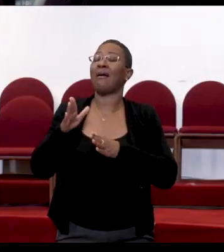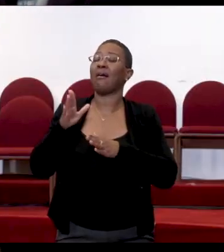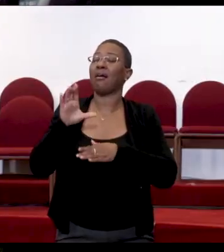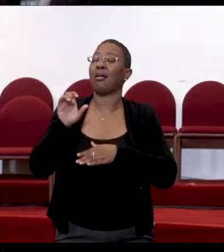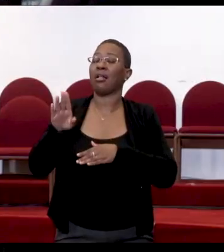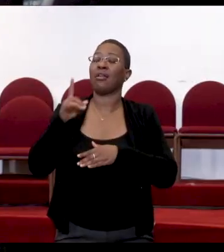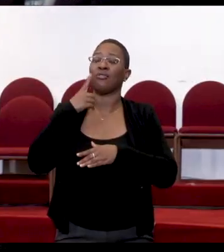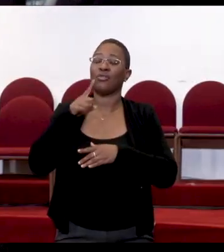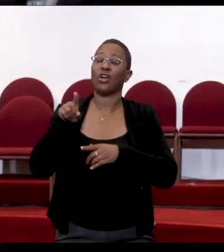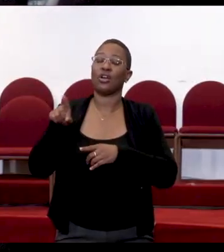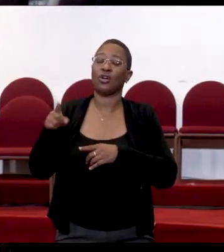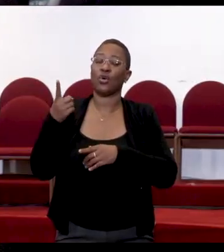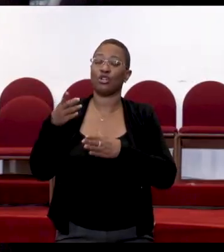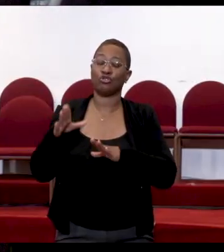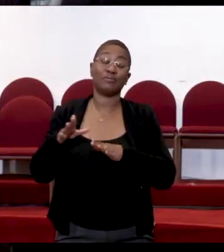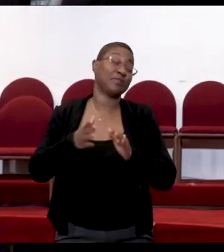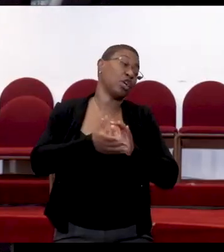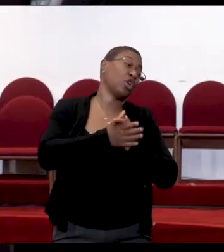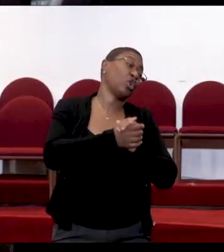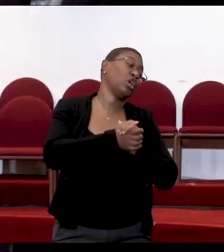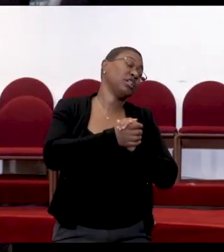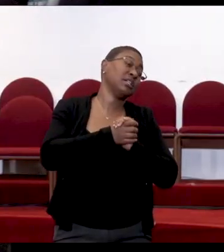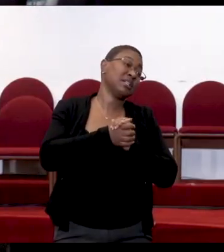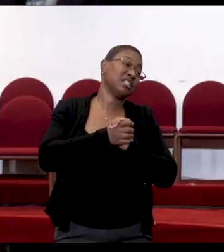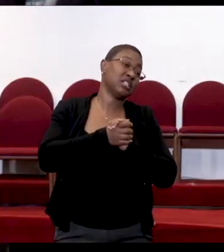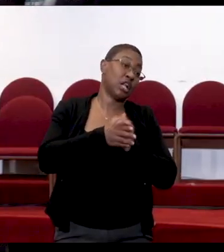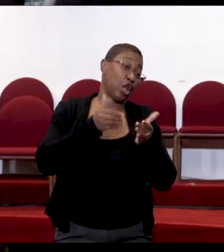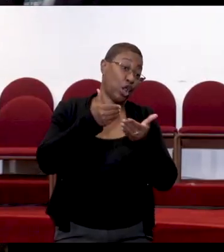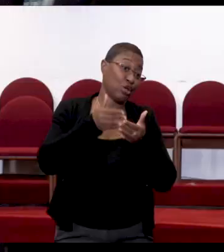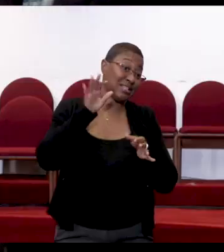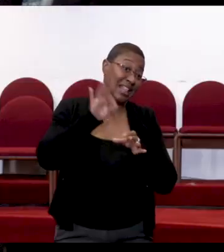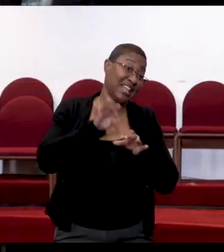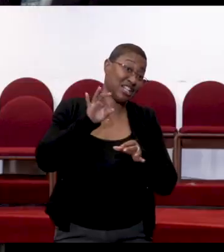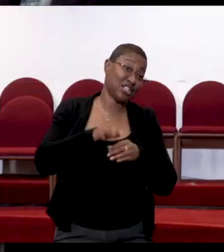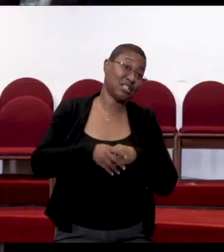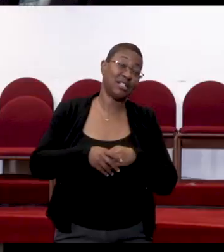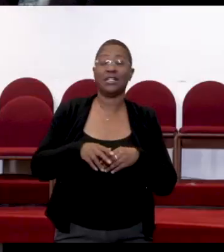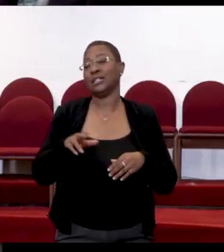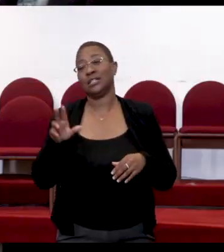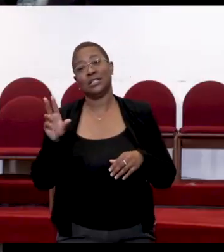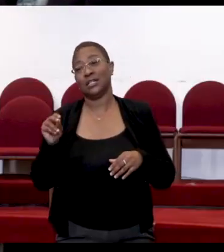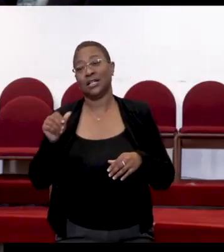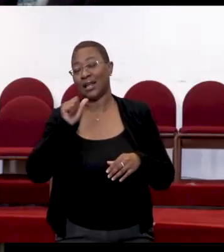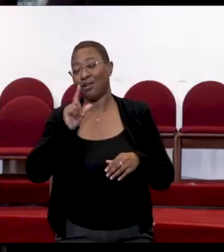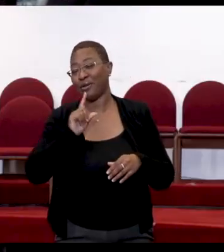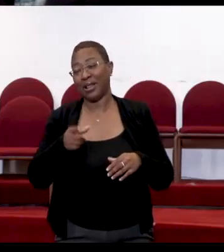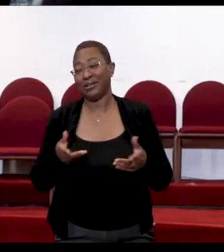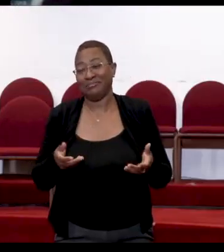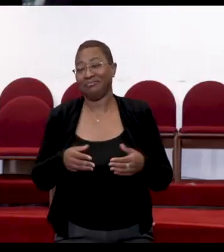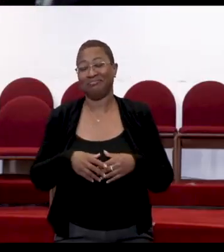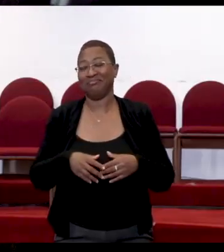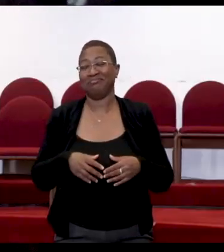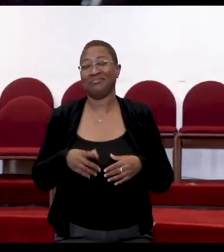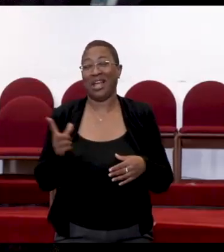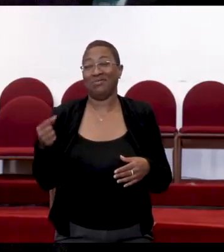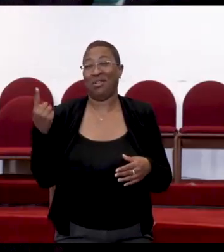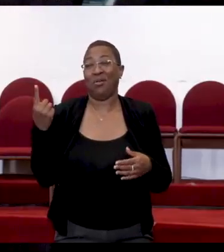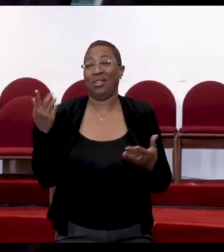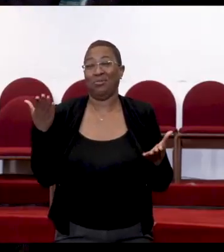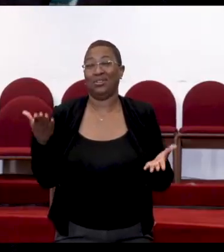Revere Street. Congratulations. Was it a close election? No, not really. Okay, They really no. wanted me to do it.